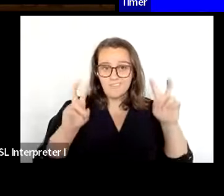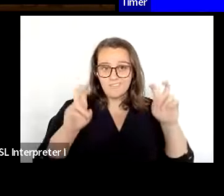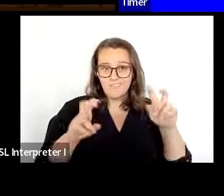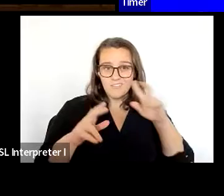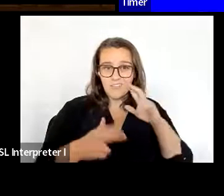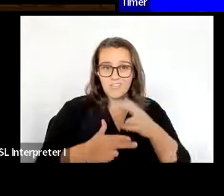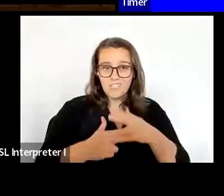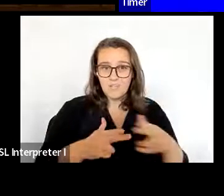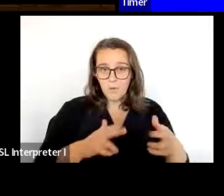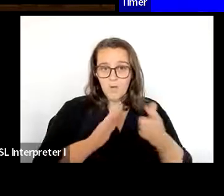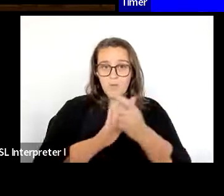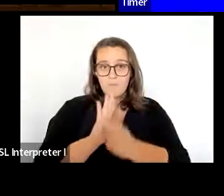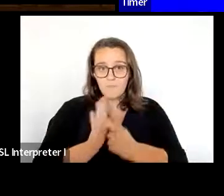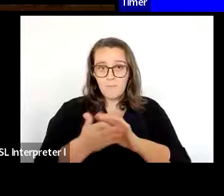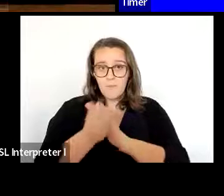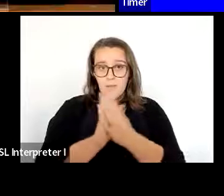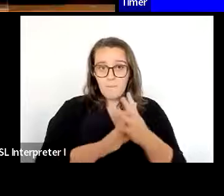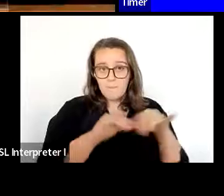become permanent.